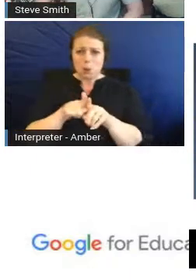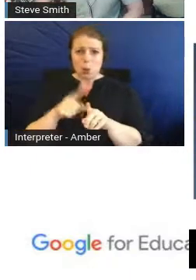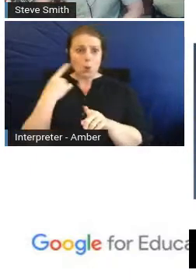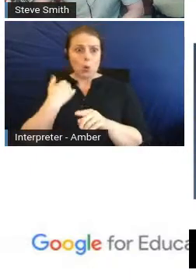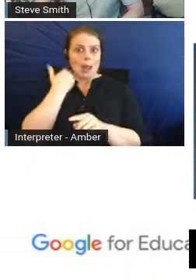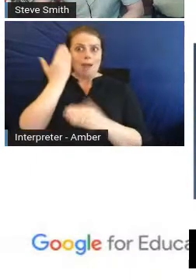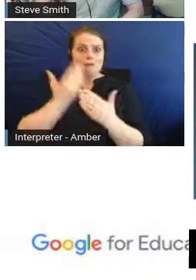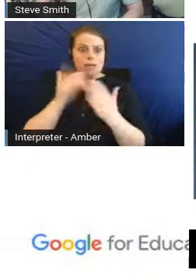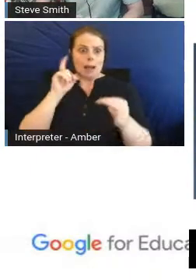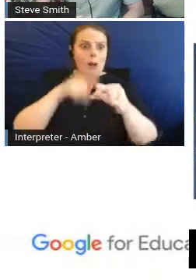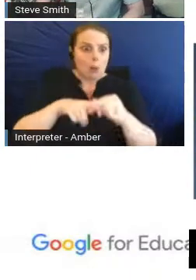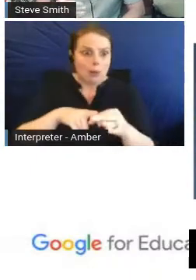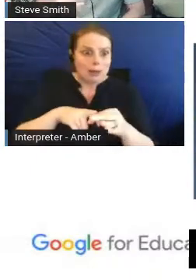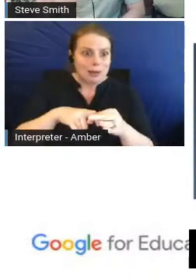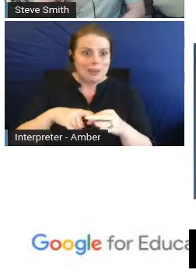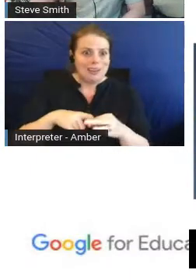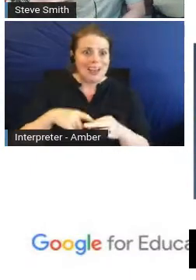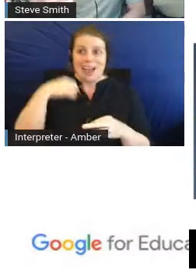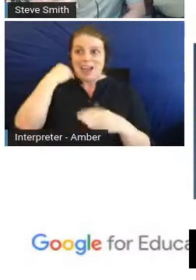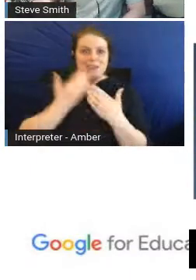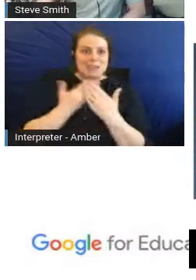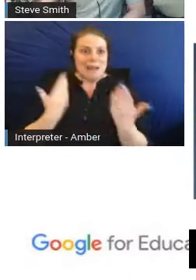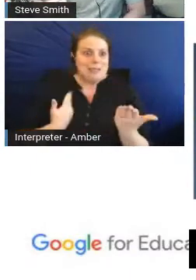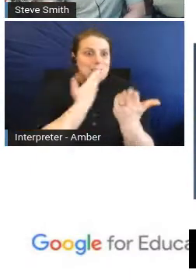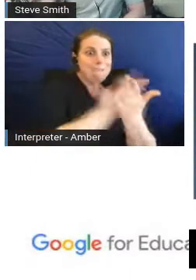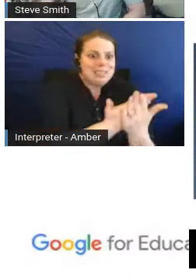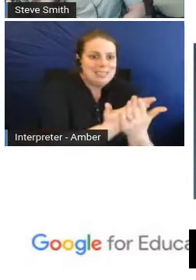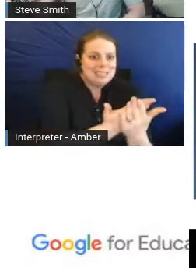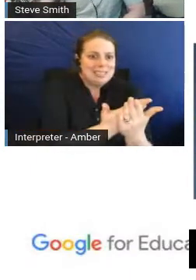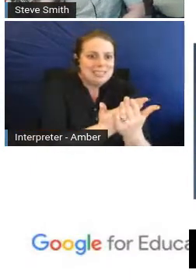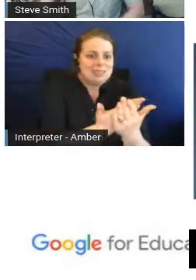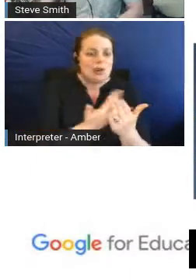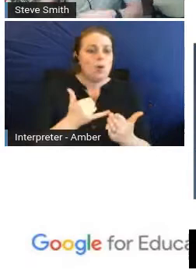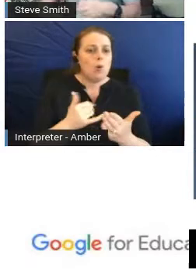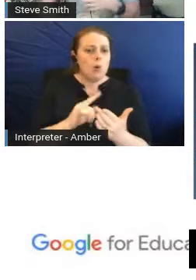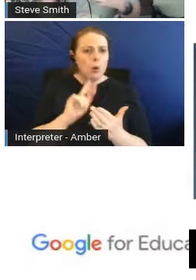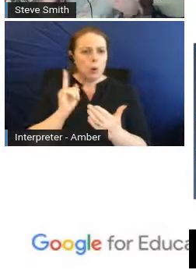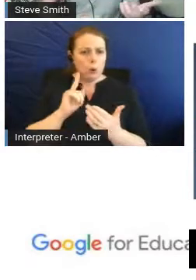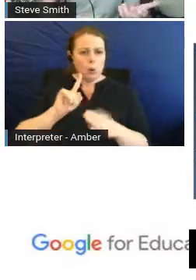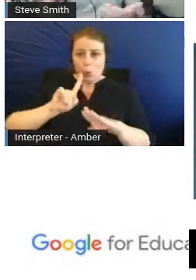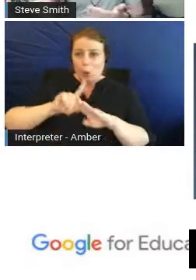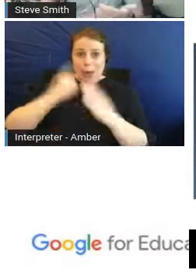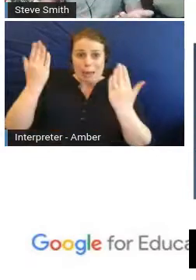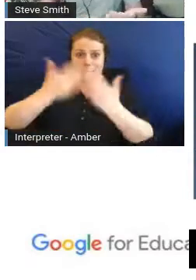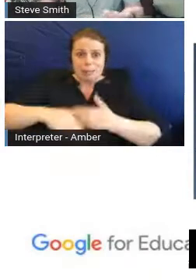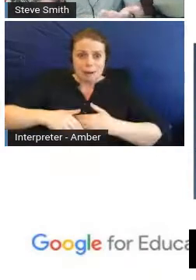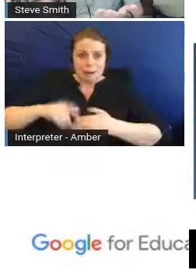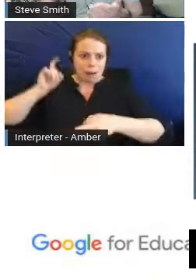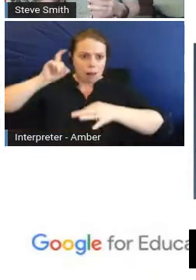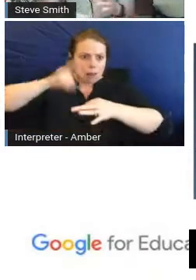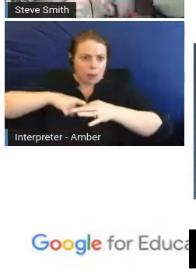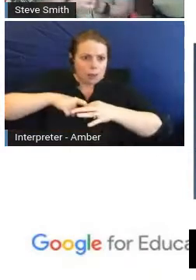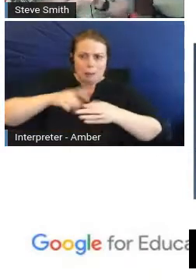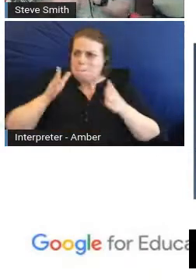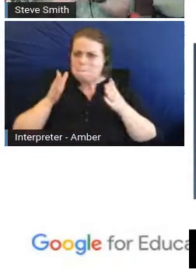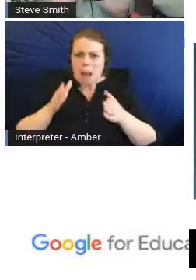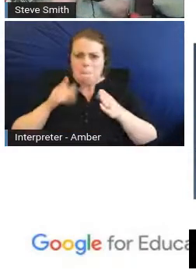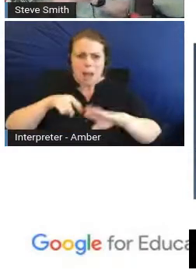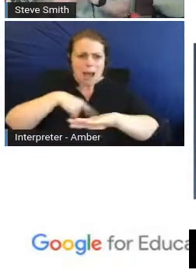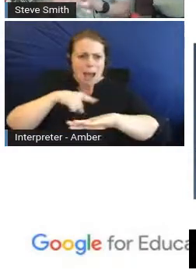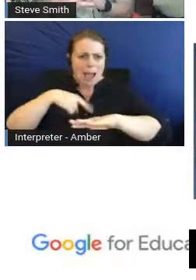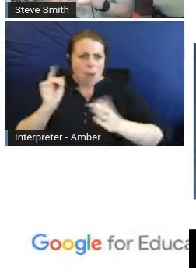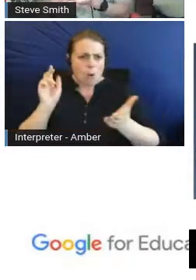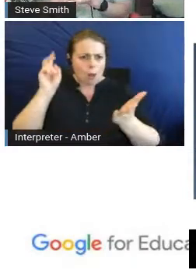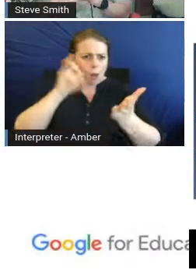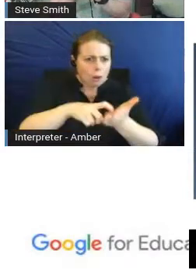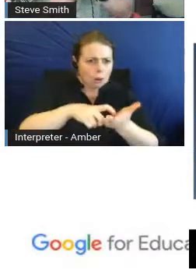everything, but also who's logging on late at night, who's working at weird hours. So this can give us a lot